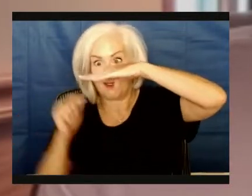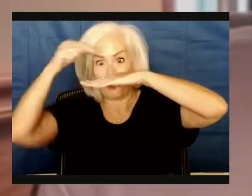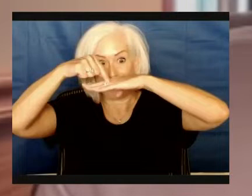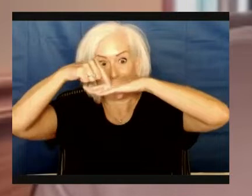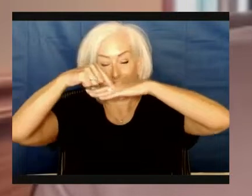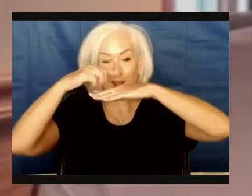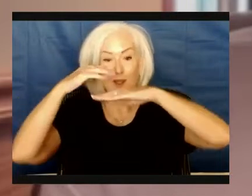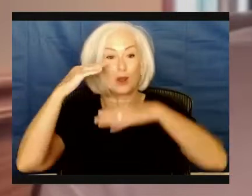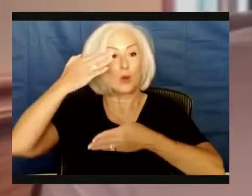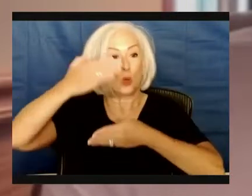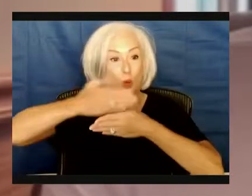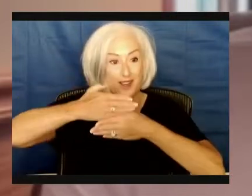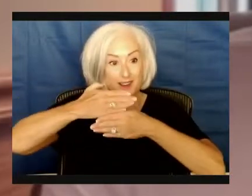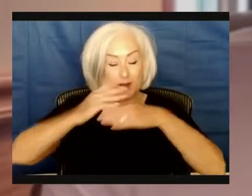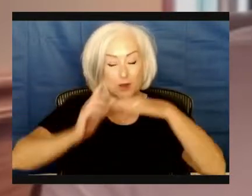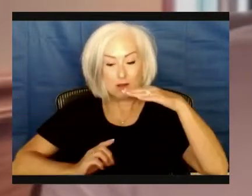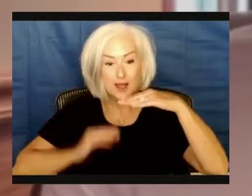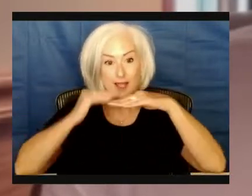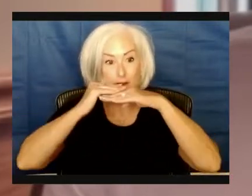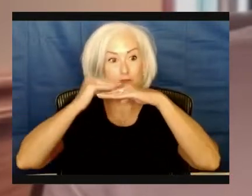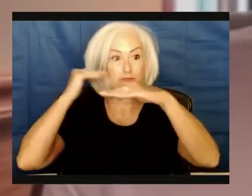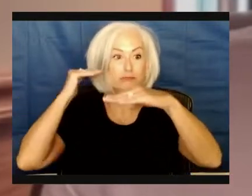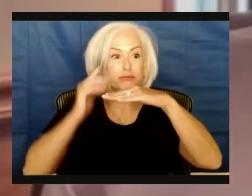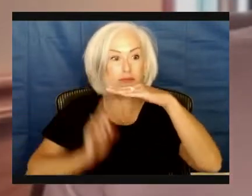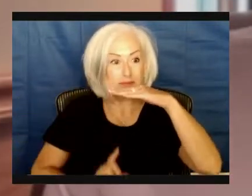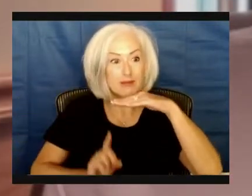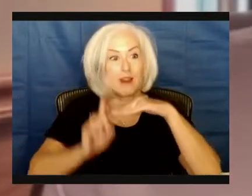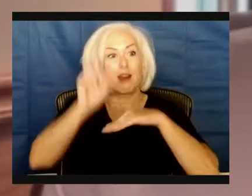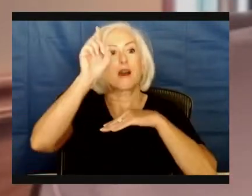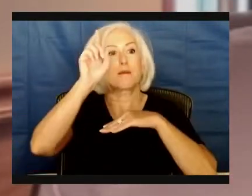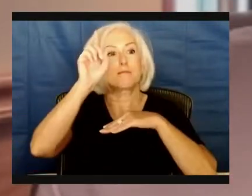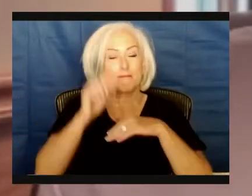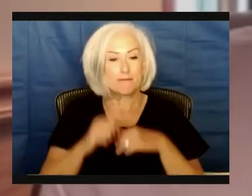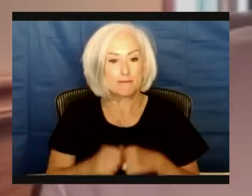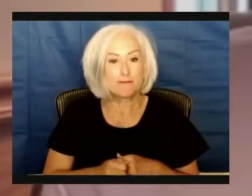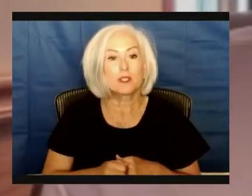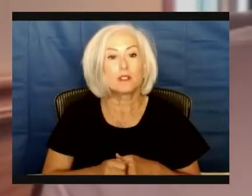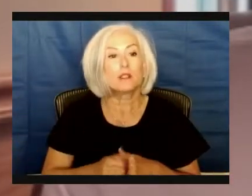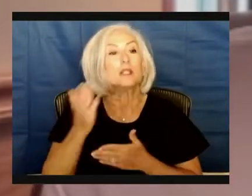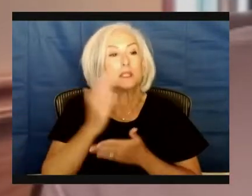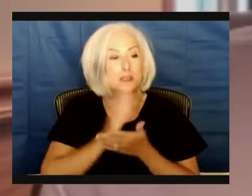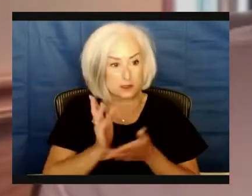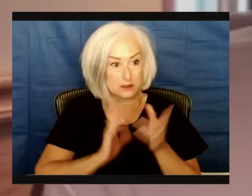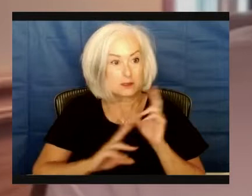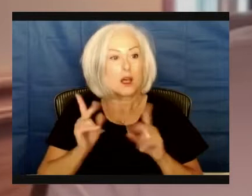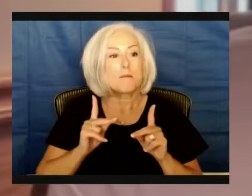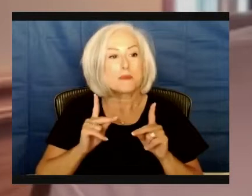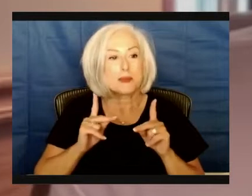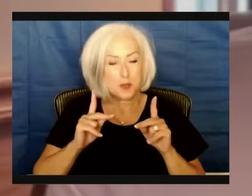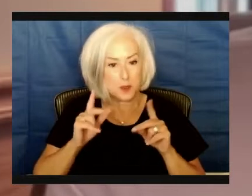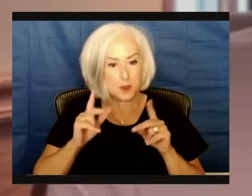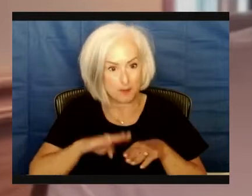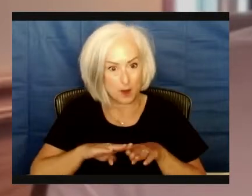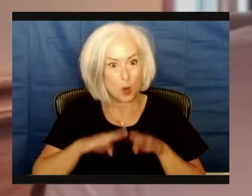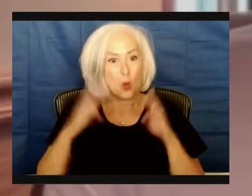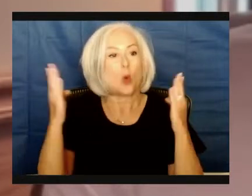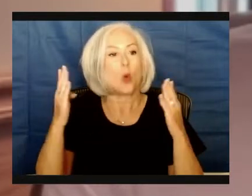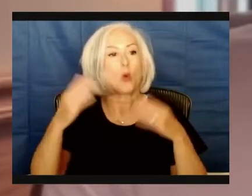I think that basically some people started opening those windows and started essentially, if they were able to, making the climb